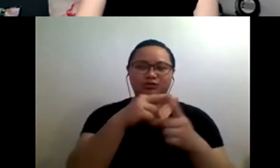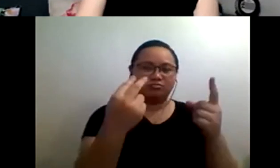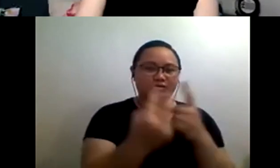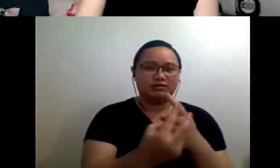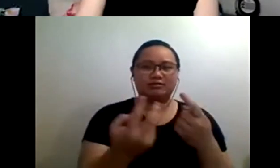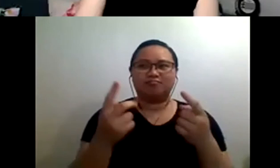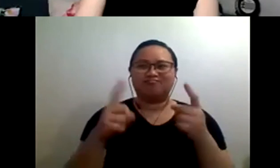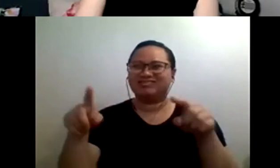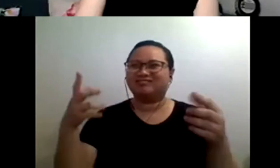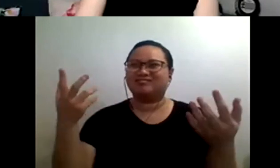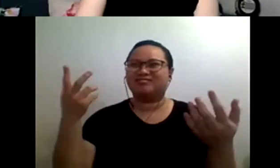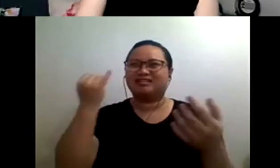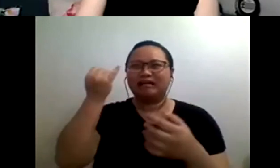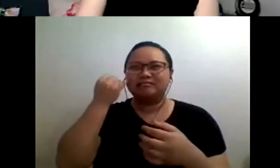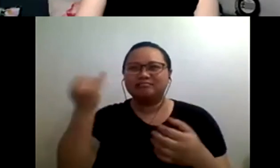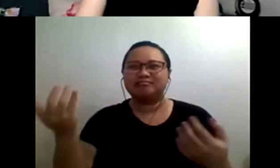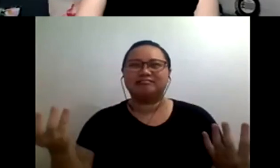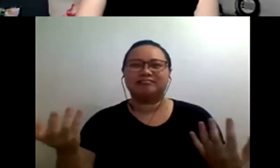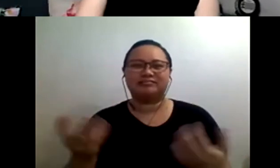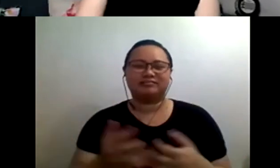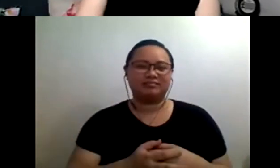different points of view. And